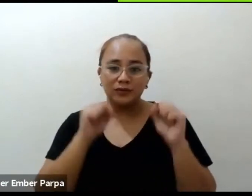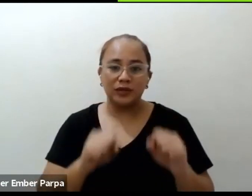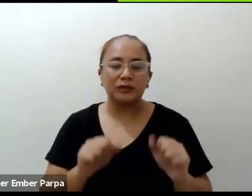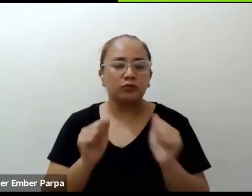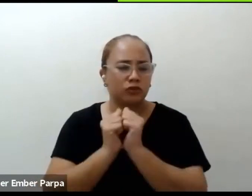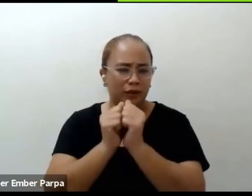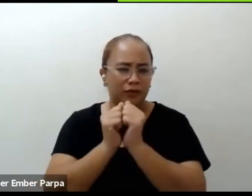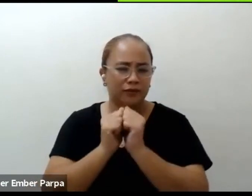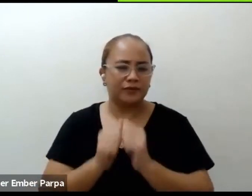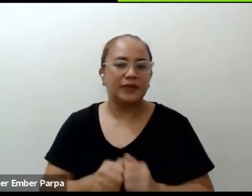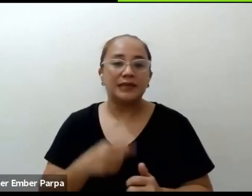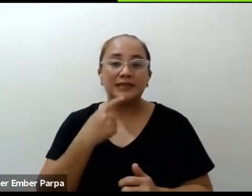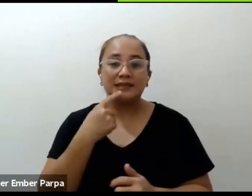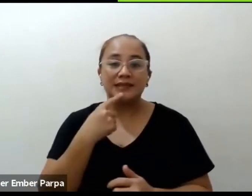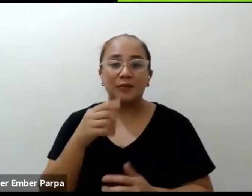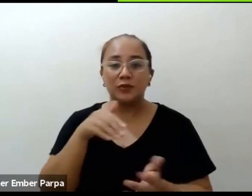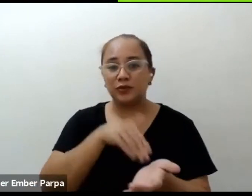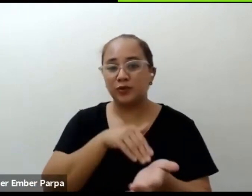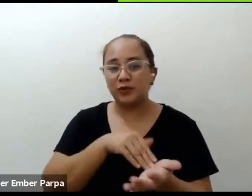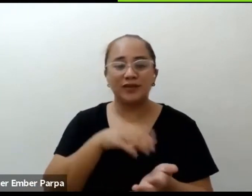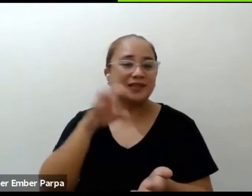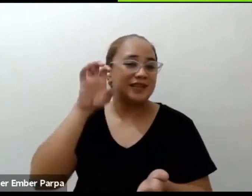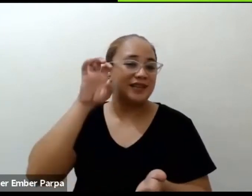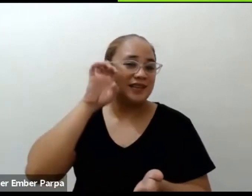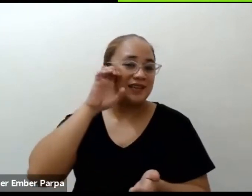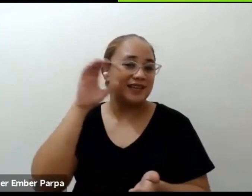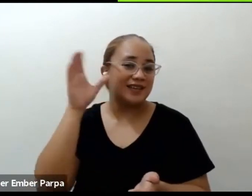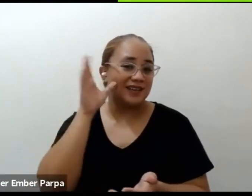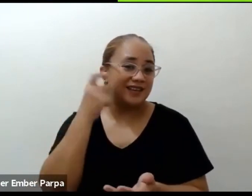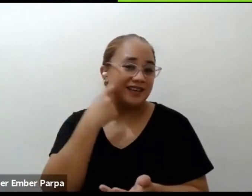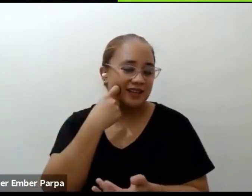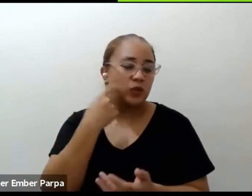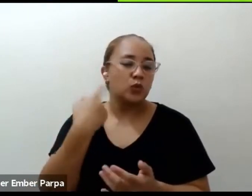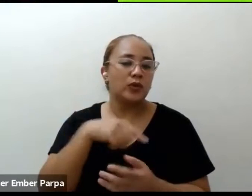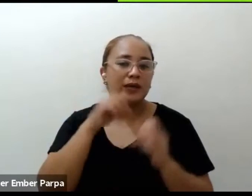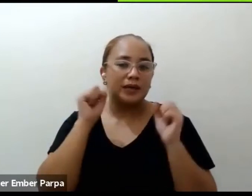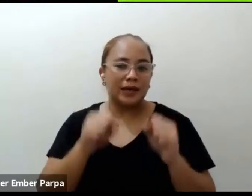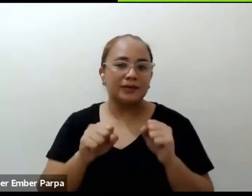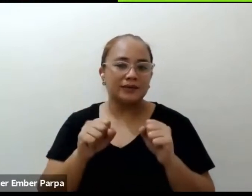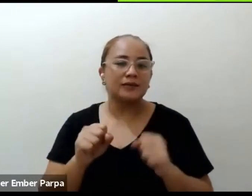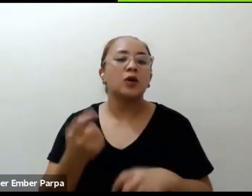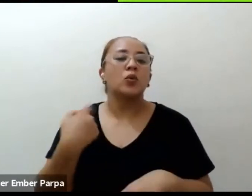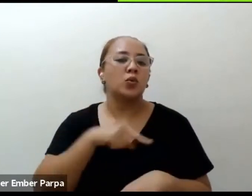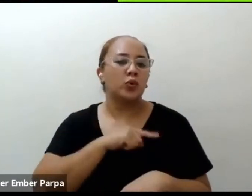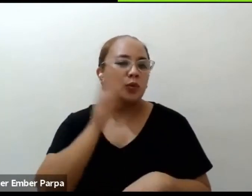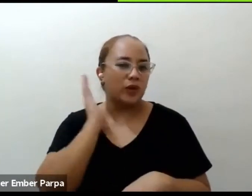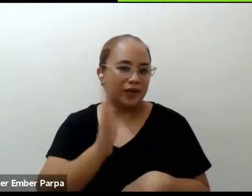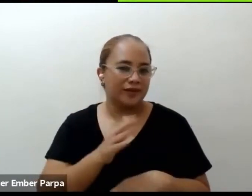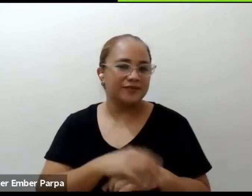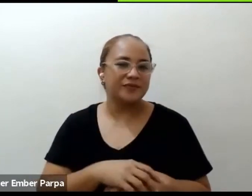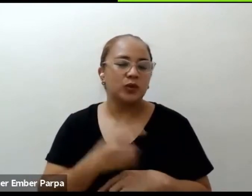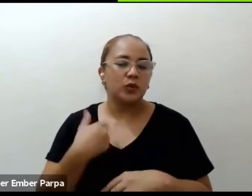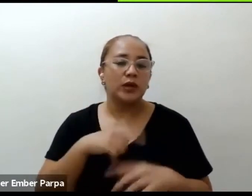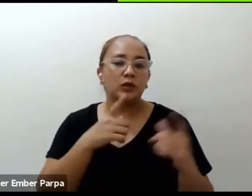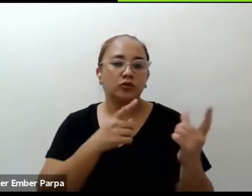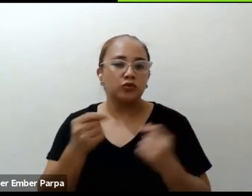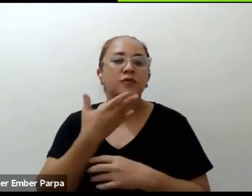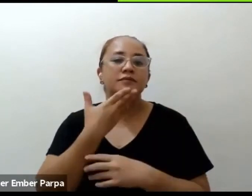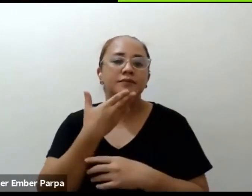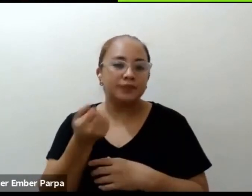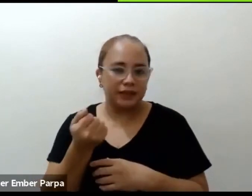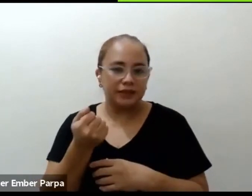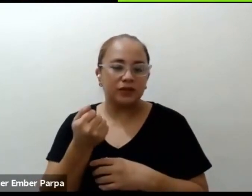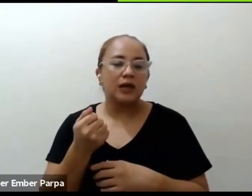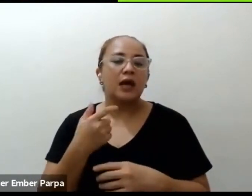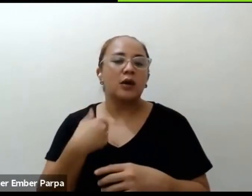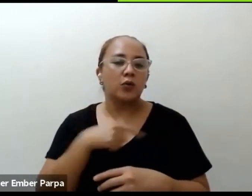together. Sabi nga ni Dr. SP kanina, we can and we will. No? We can do a better and we